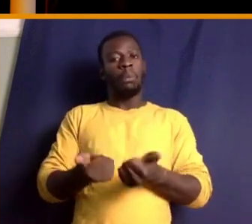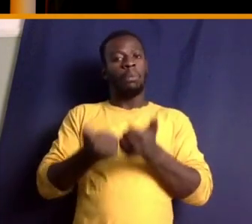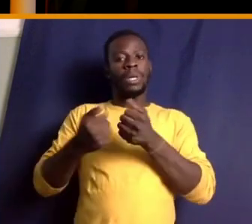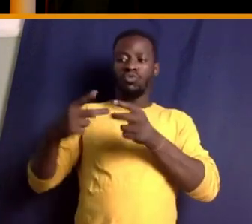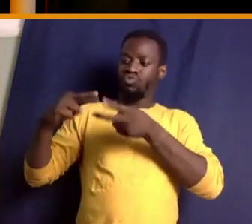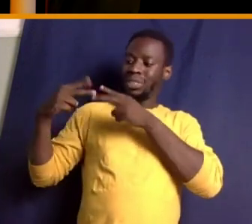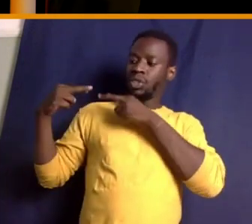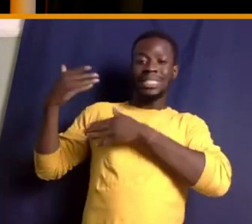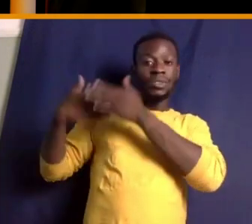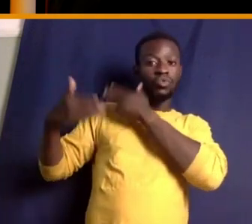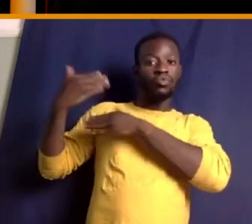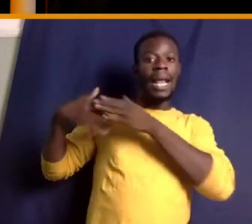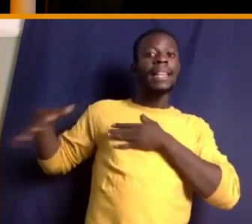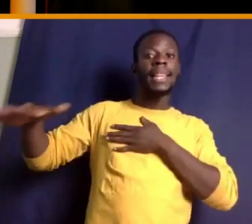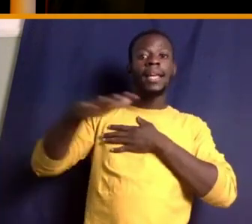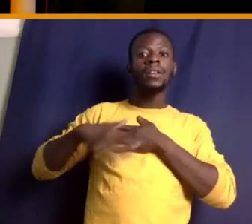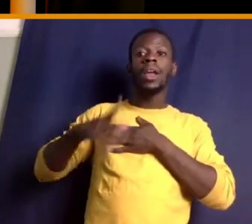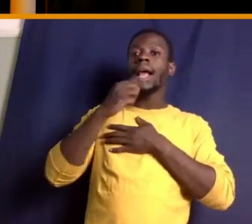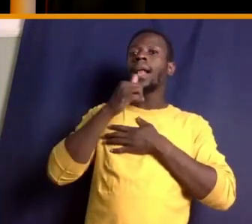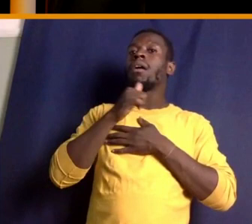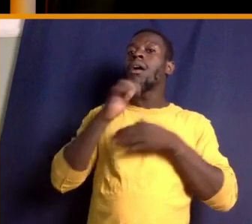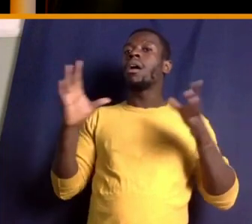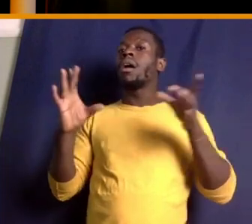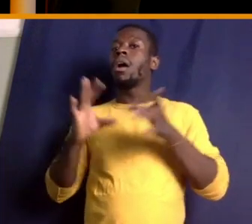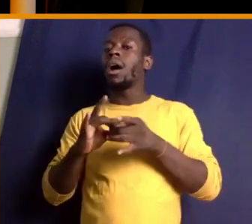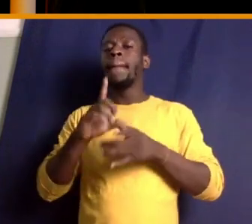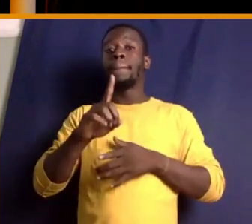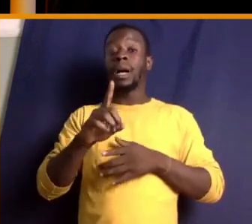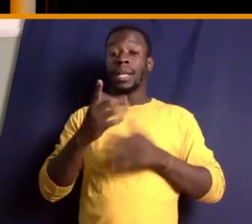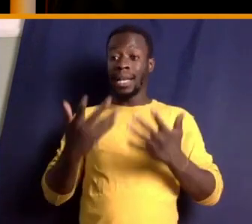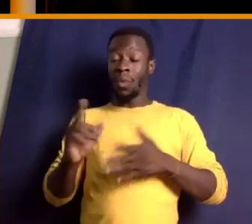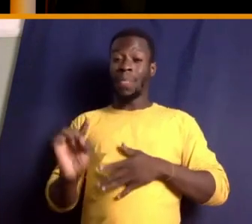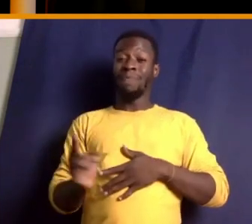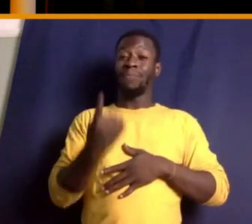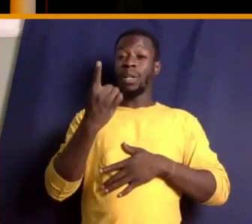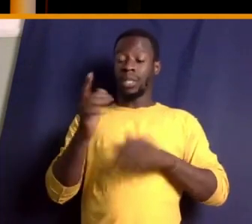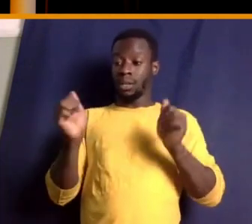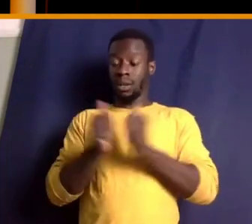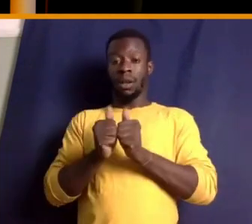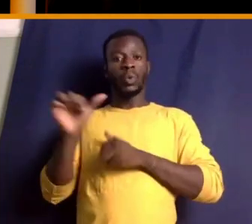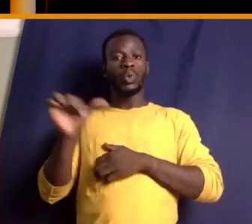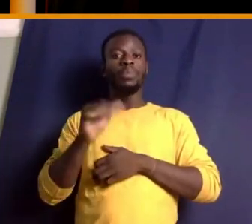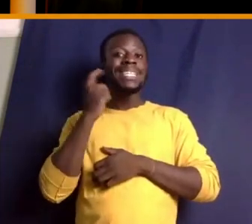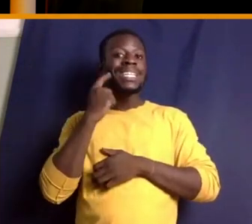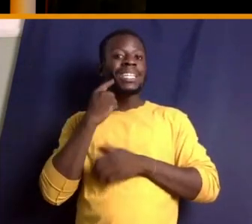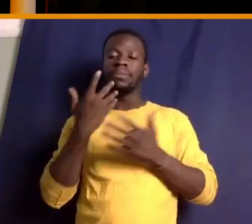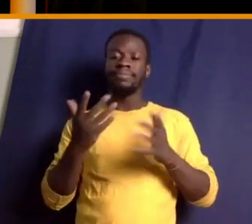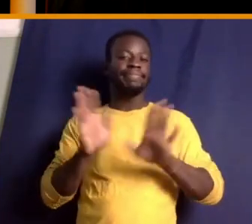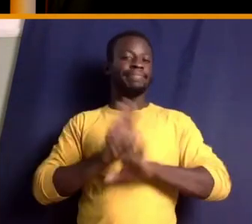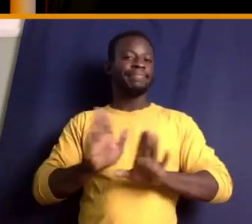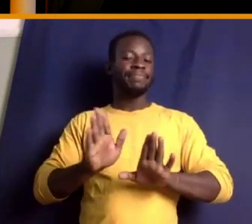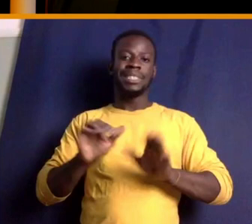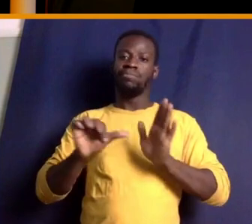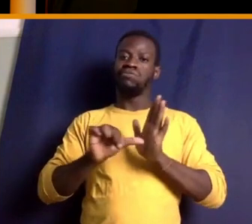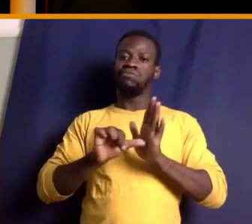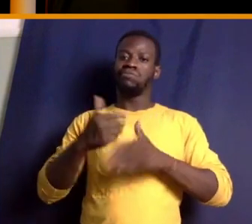state. It's very worrying that this first deal, which everybody agreed would be the easiest, has already given so much away. It reveals that